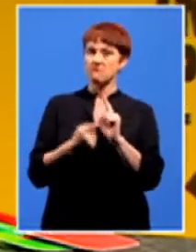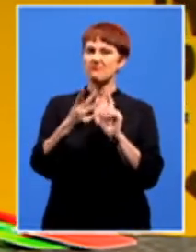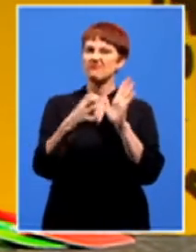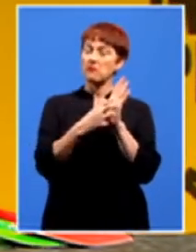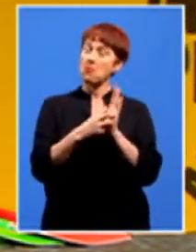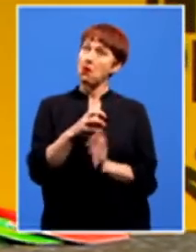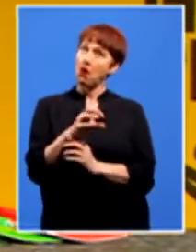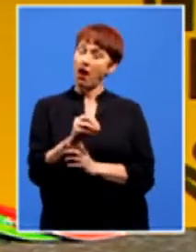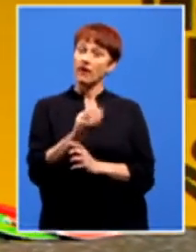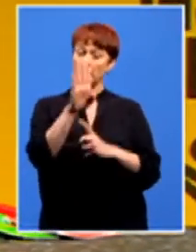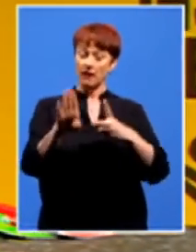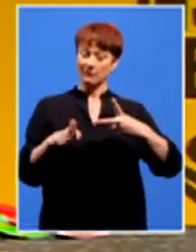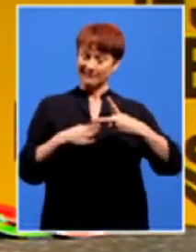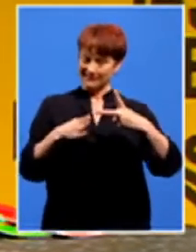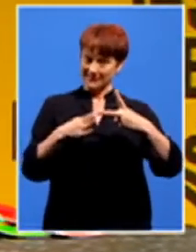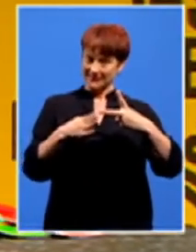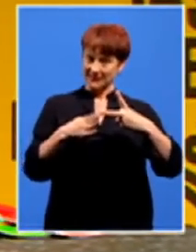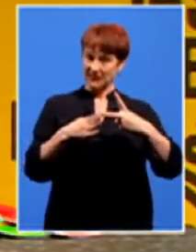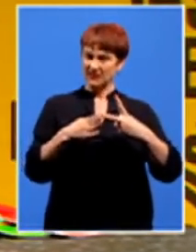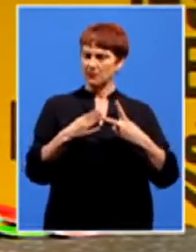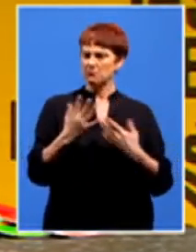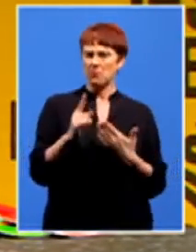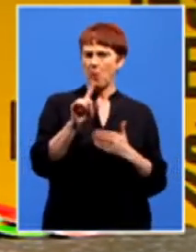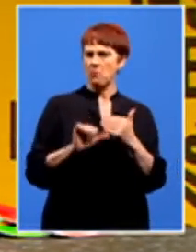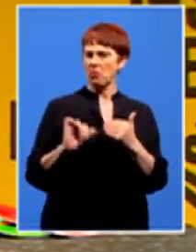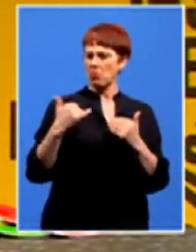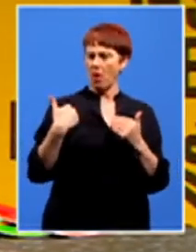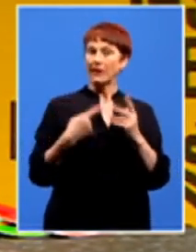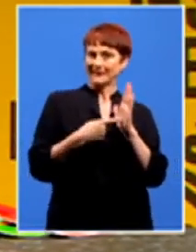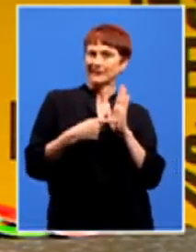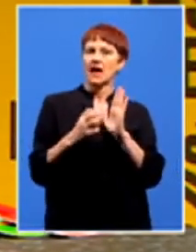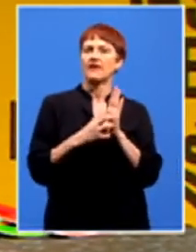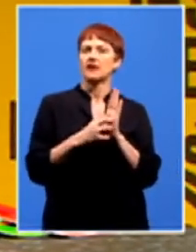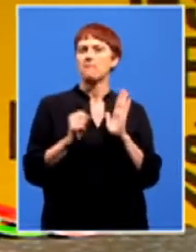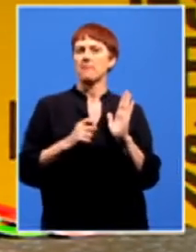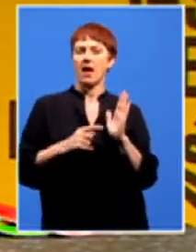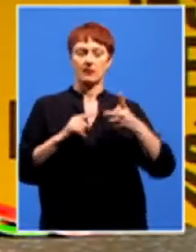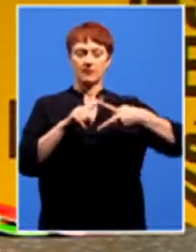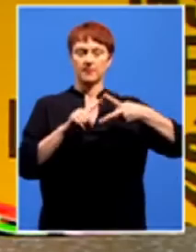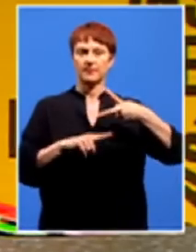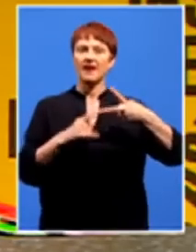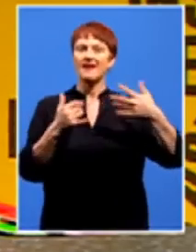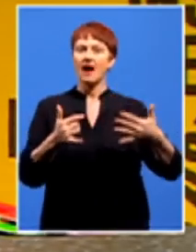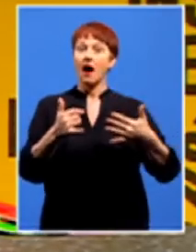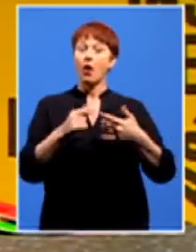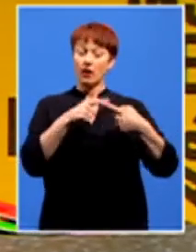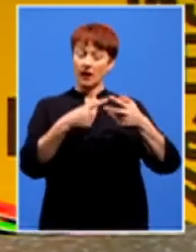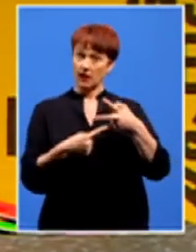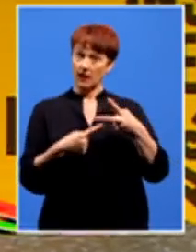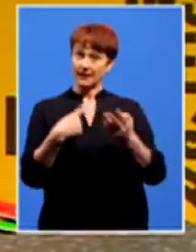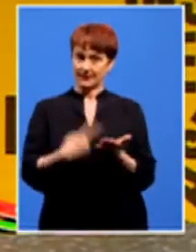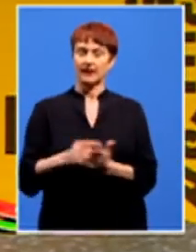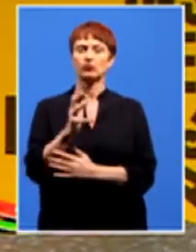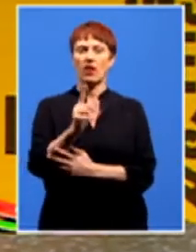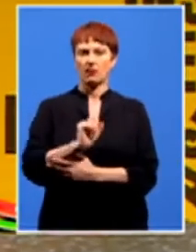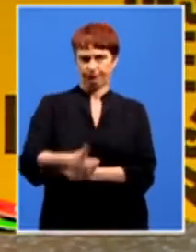following, and then another ad was produced just about a month ago. The discussion about both ads will follow just quickly.